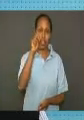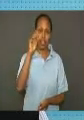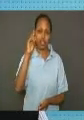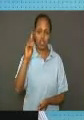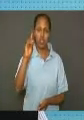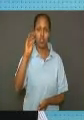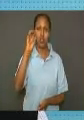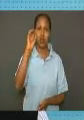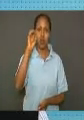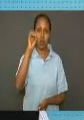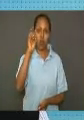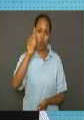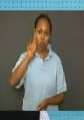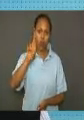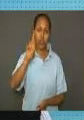OR gates.